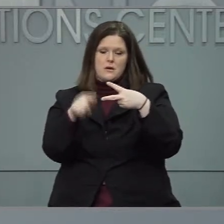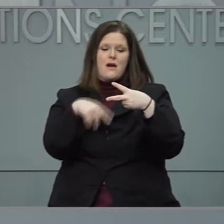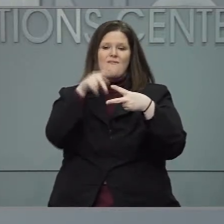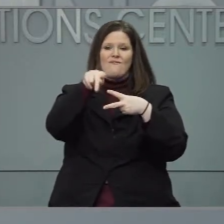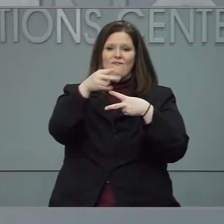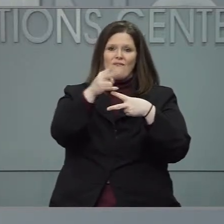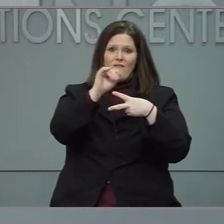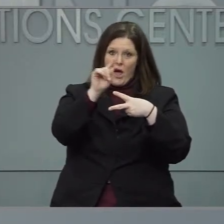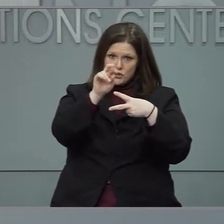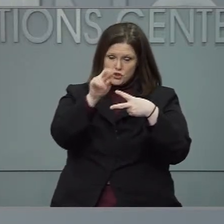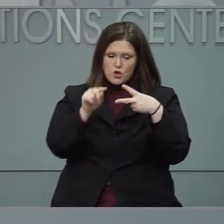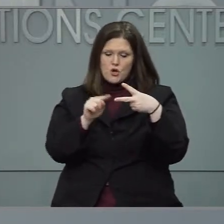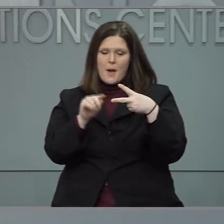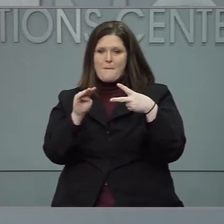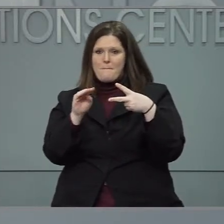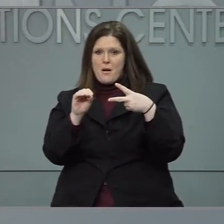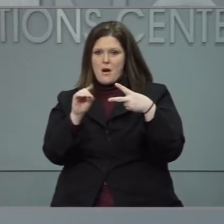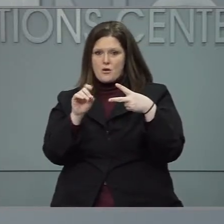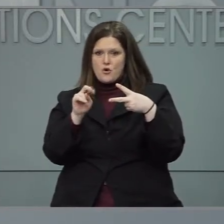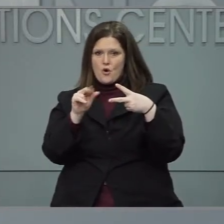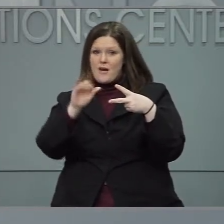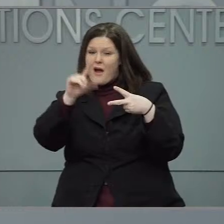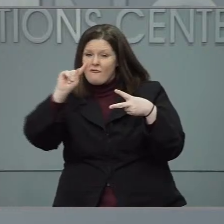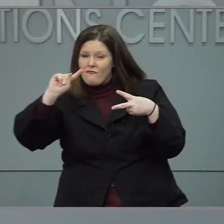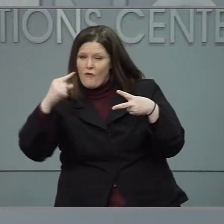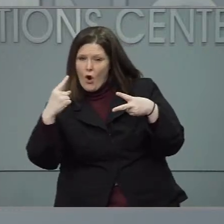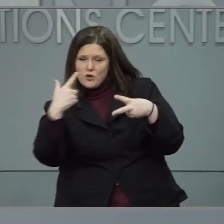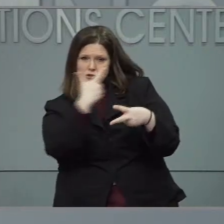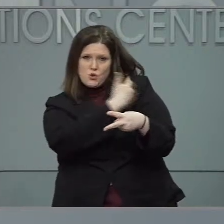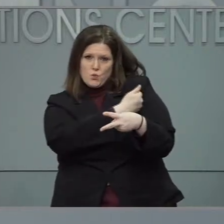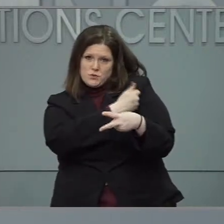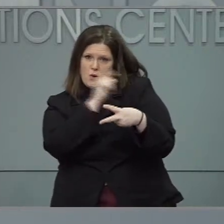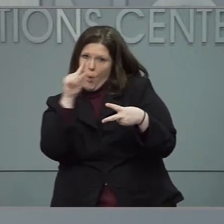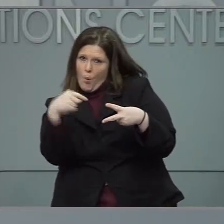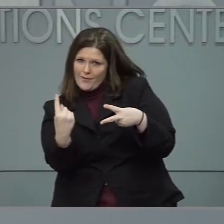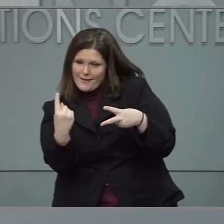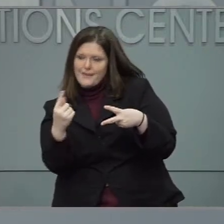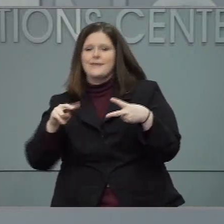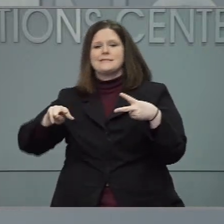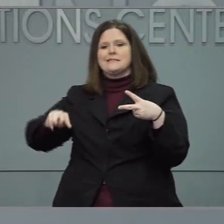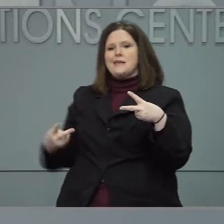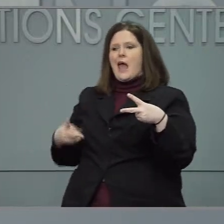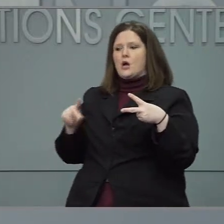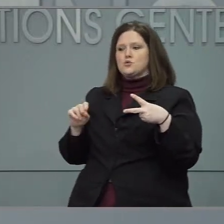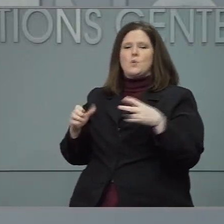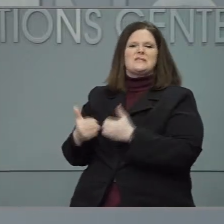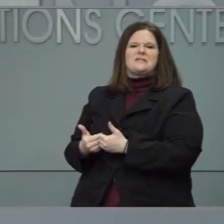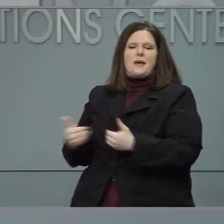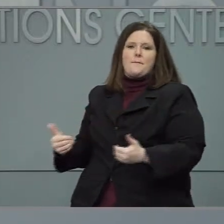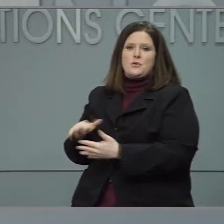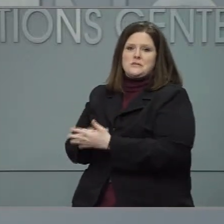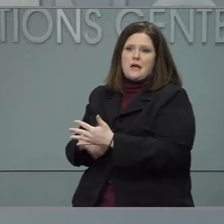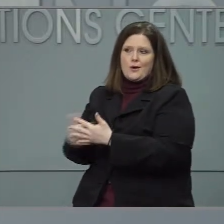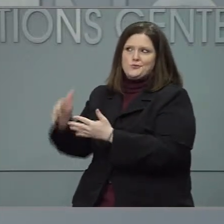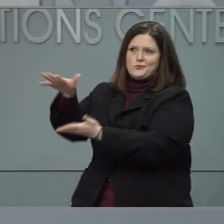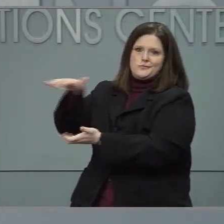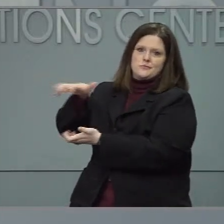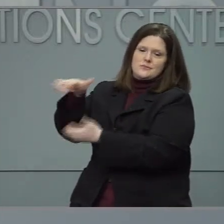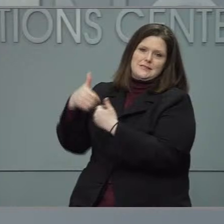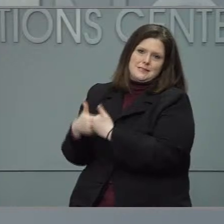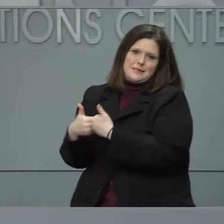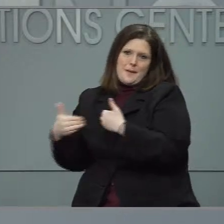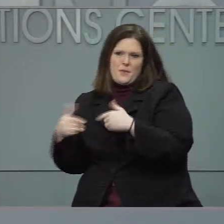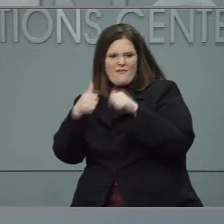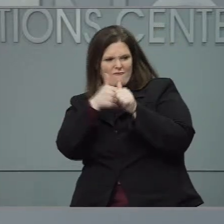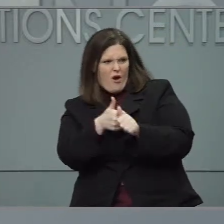doses of vaccine. That's first doses only. Again, second doses come on its own schedule according to the time that folks are supposed to get their second